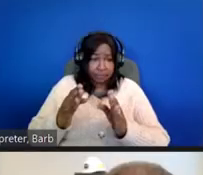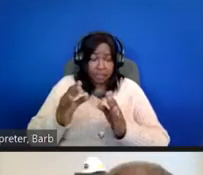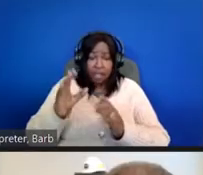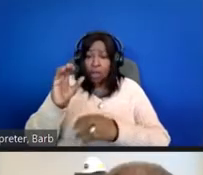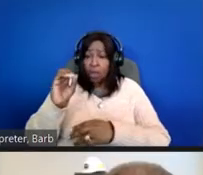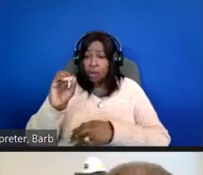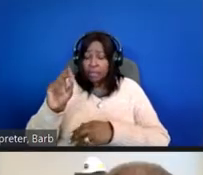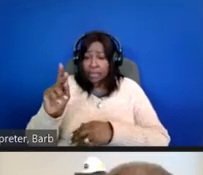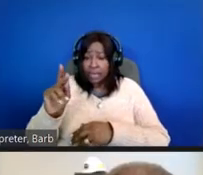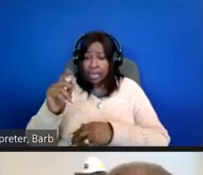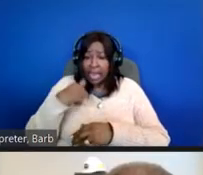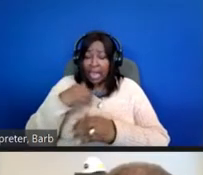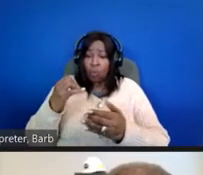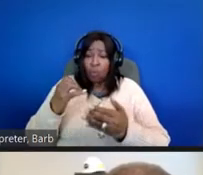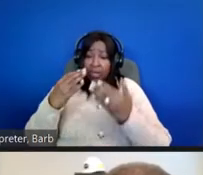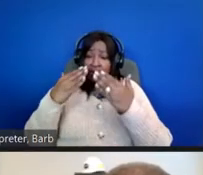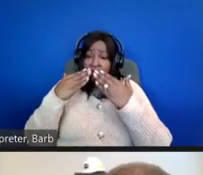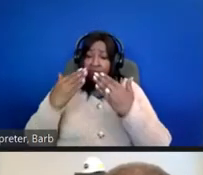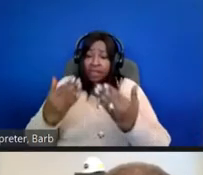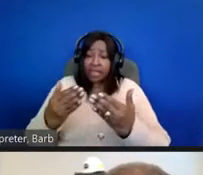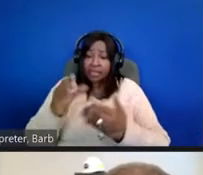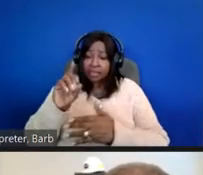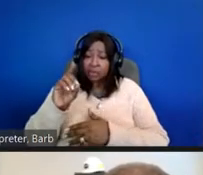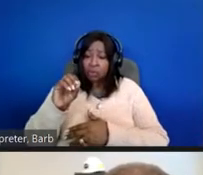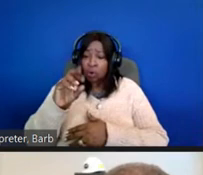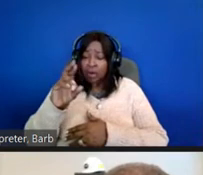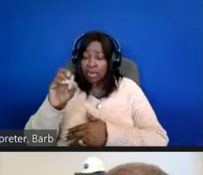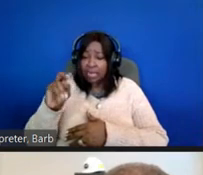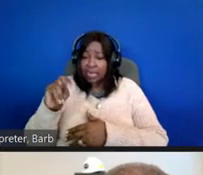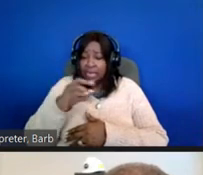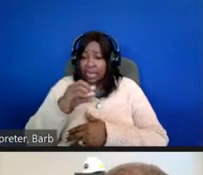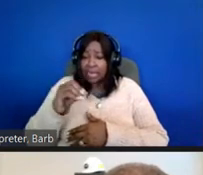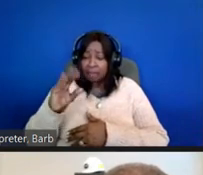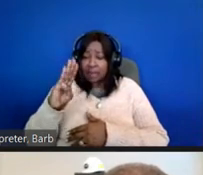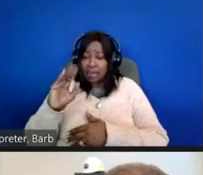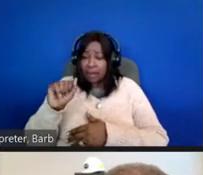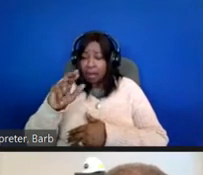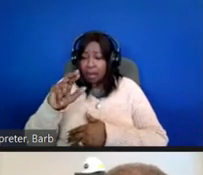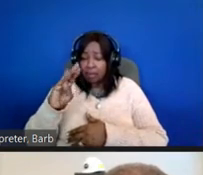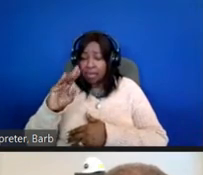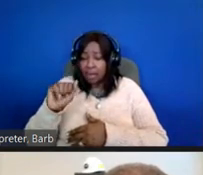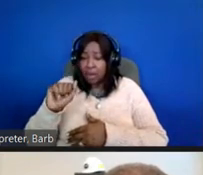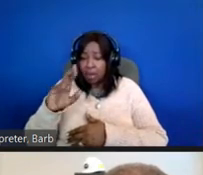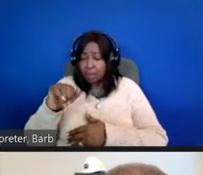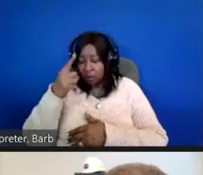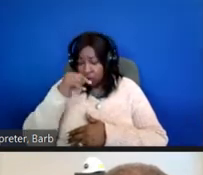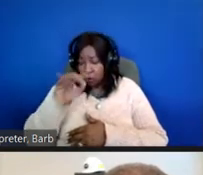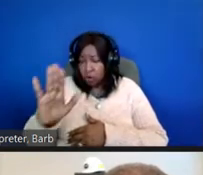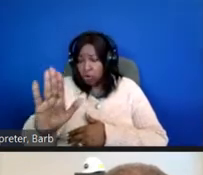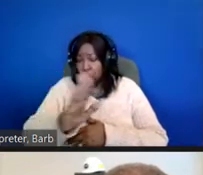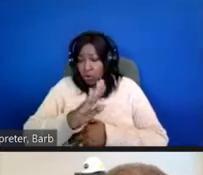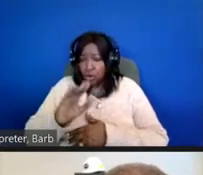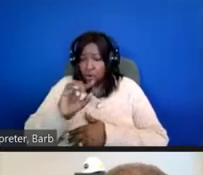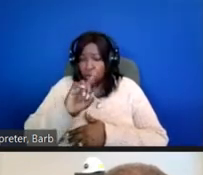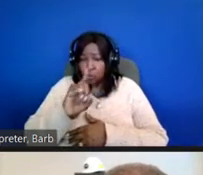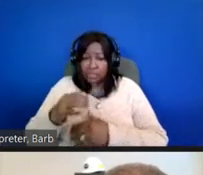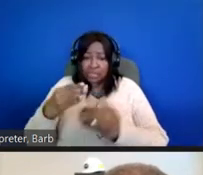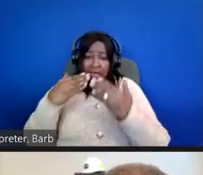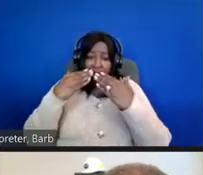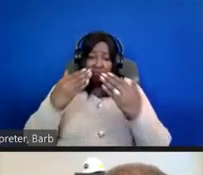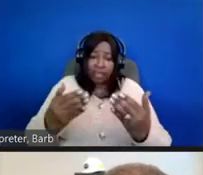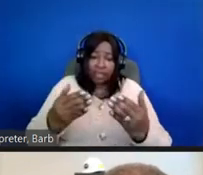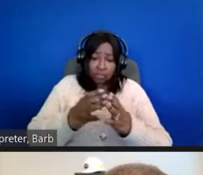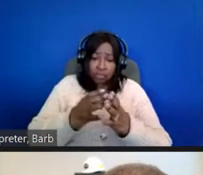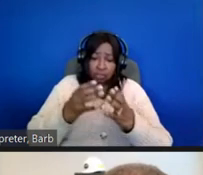I want to thank Doreen and Barbara for your questions. I want to thank you so much, Bill, for taking the time and